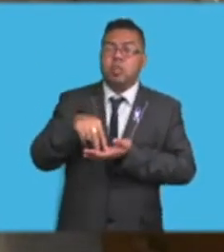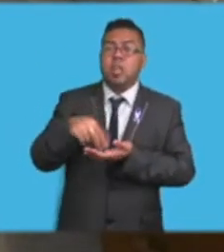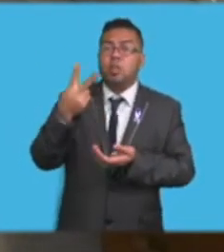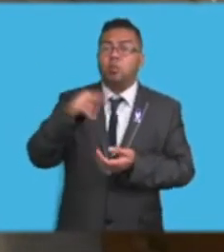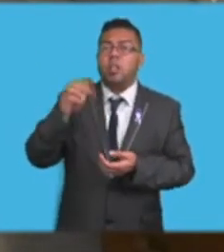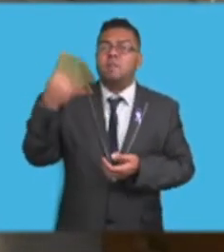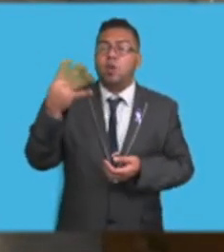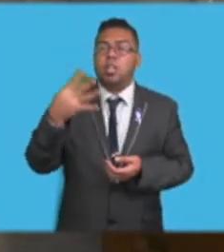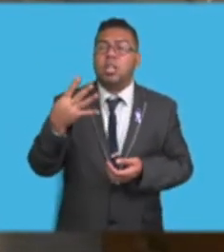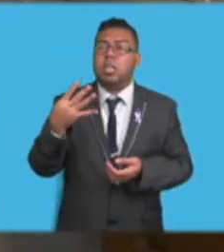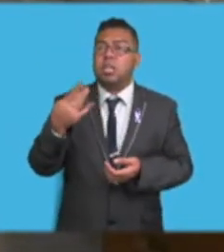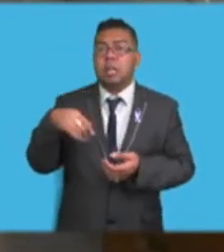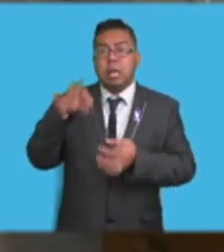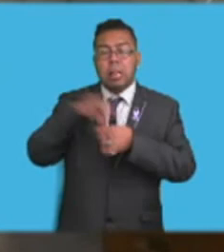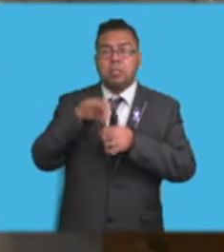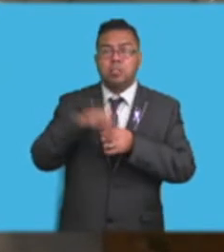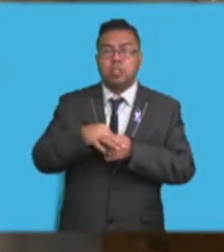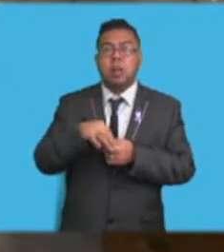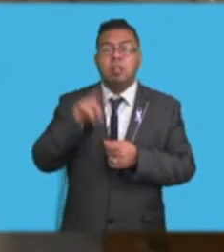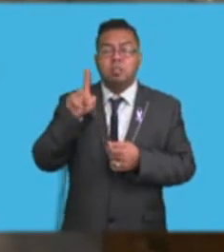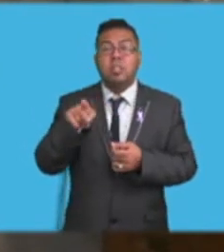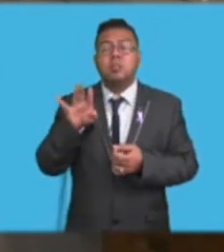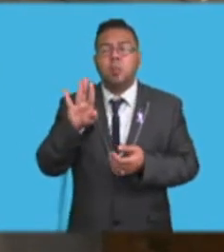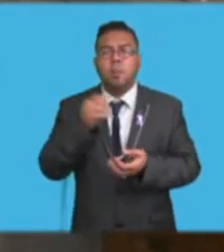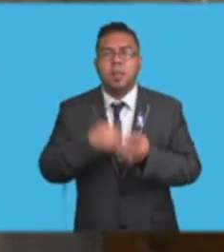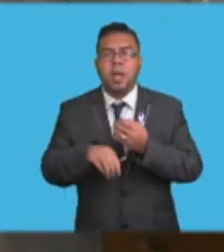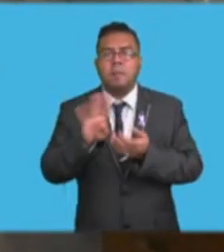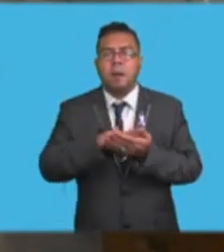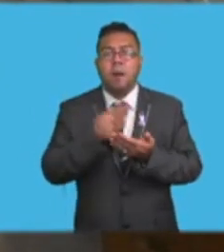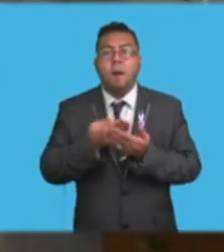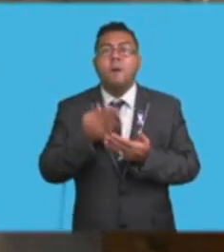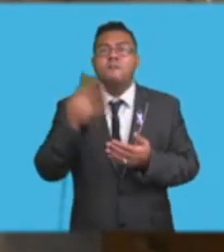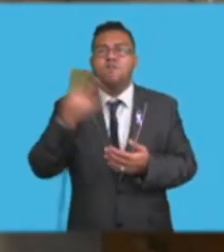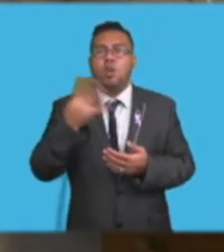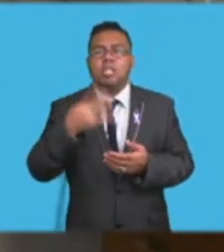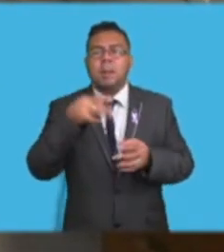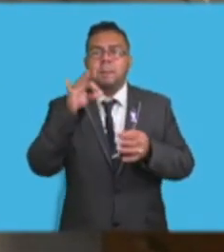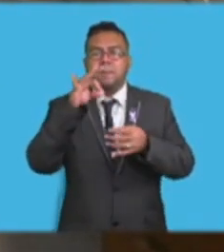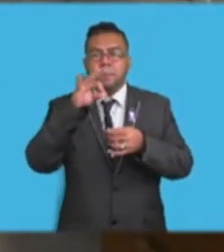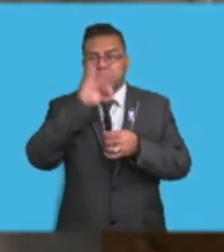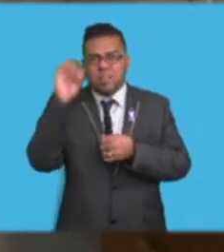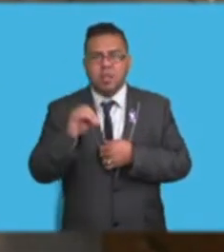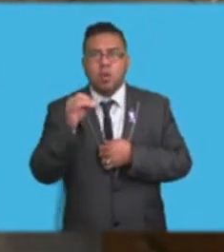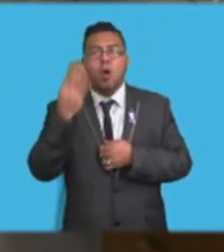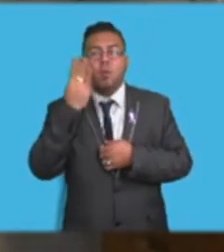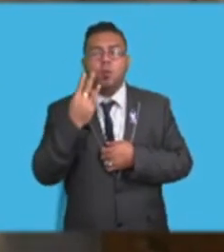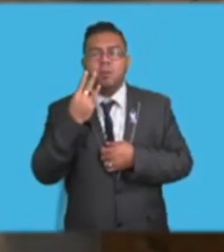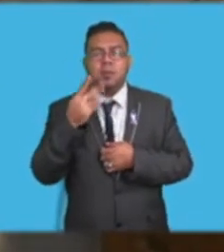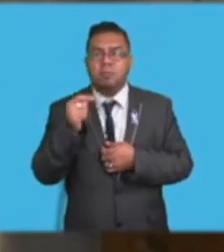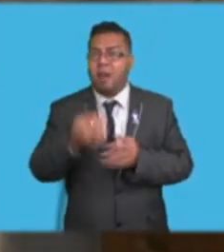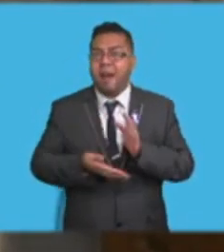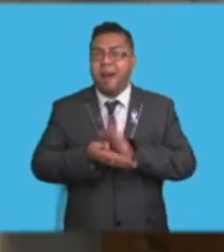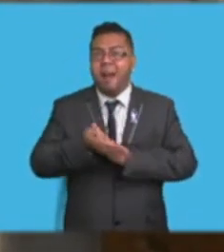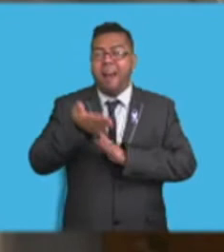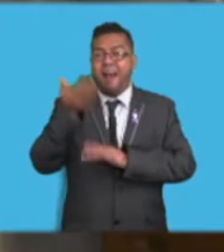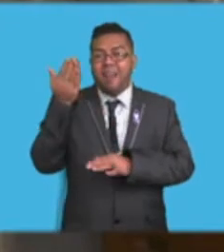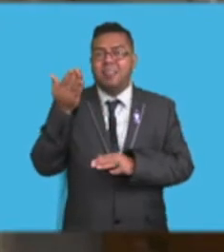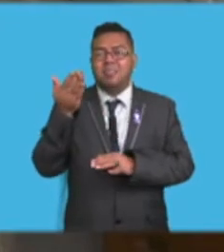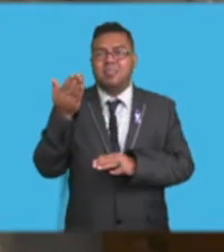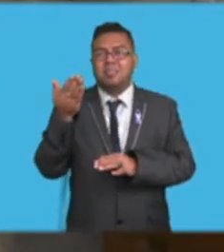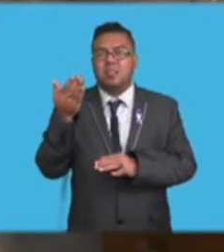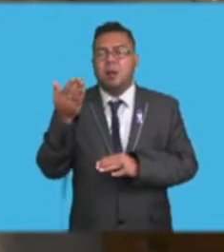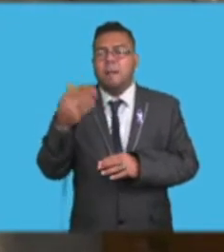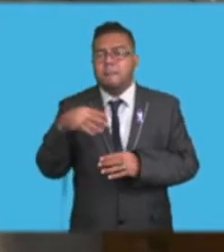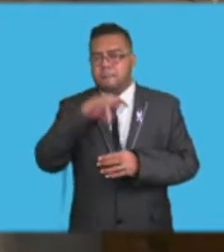2014 elections. This translated to 14% of women in parliament after the elections, the highest number ever for a Fijian